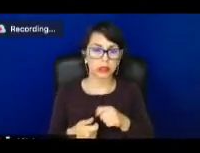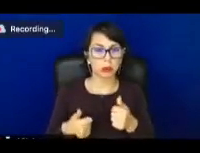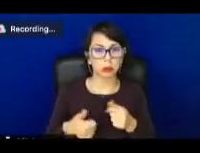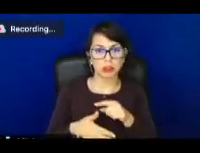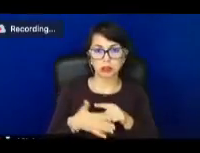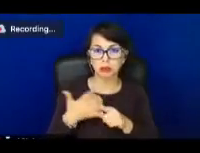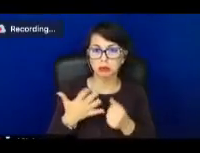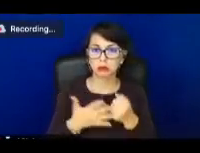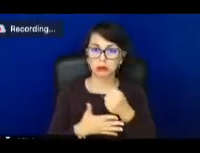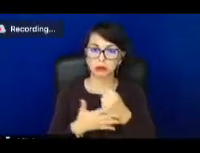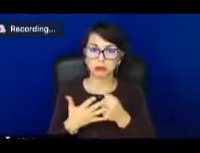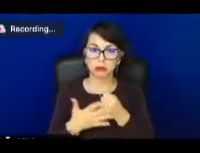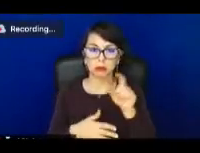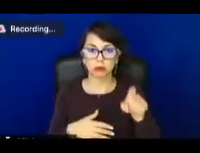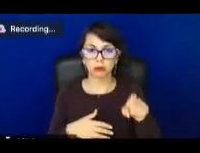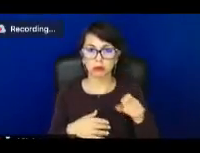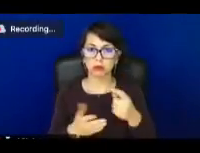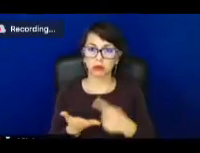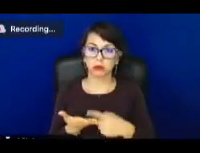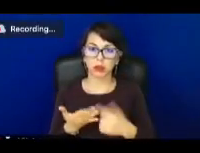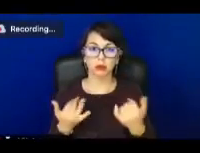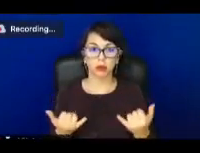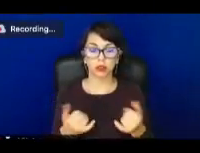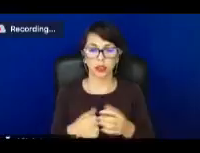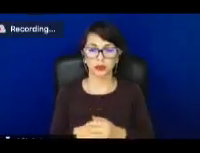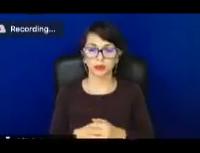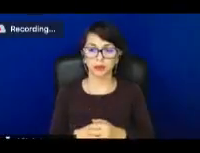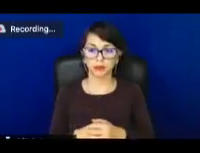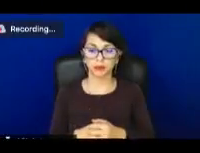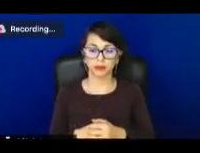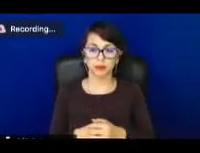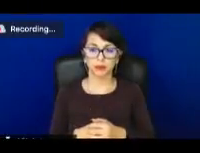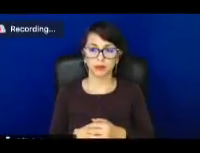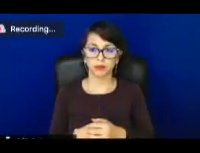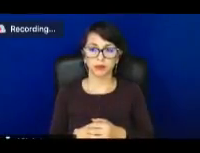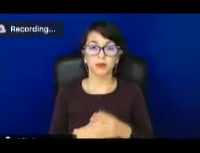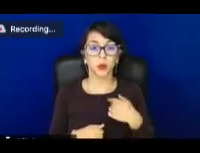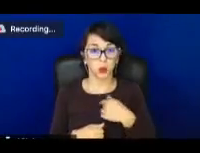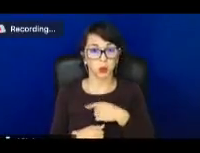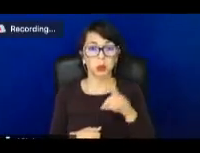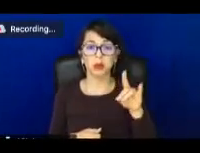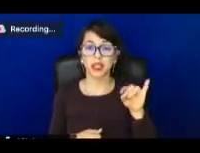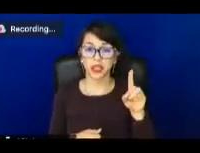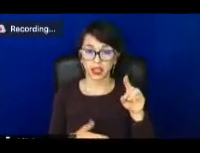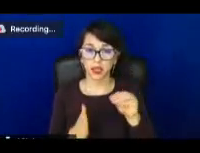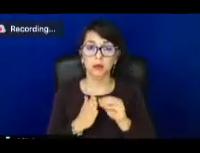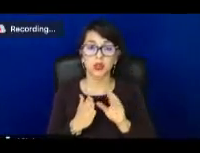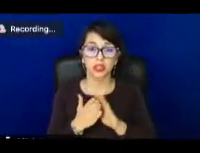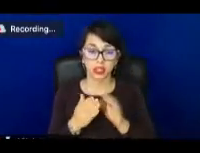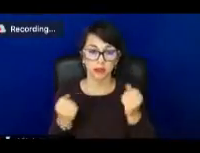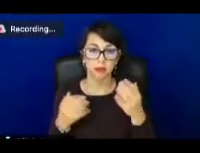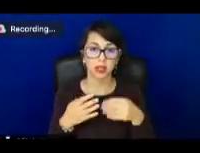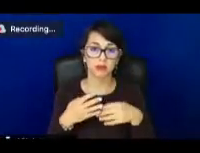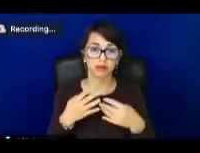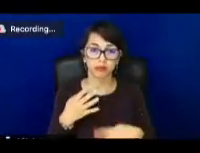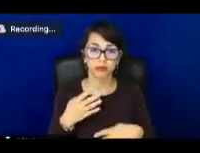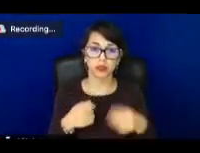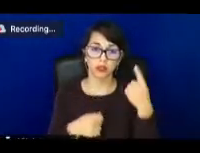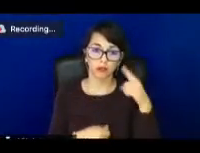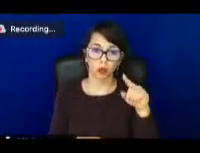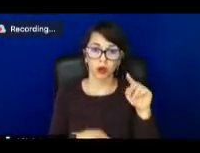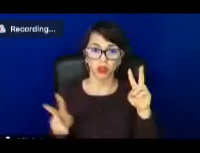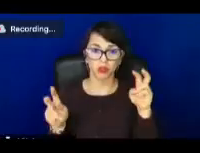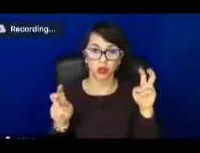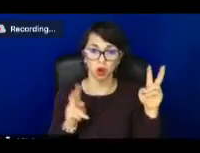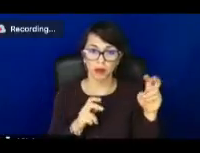about today. So we filled out the agenda with a number of topic areas. I